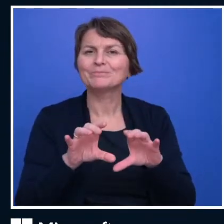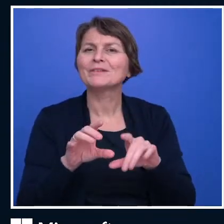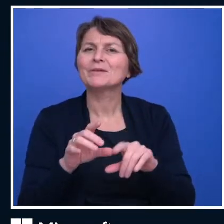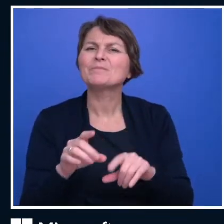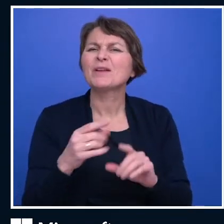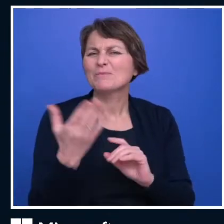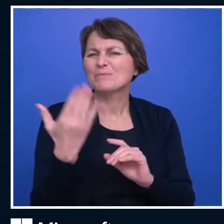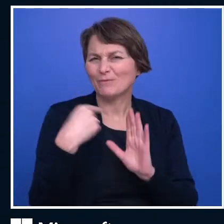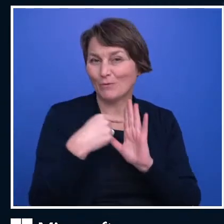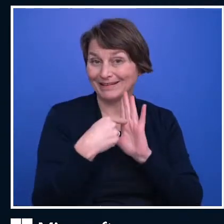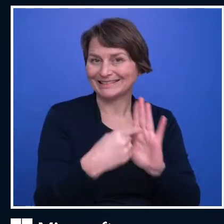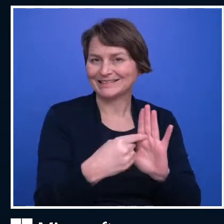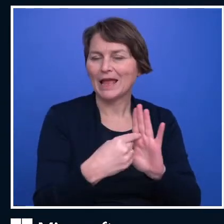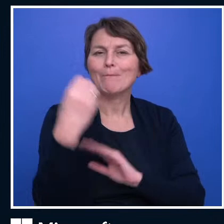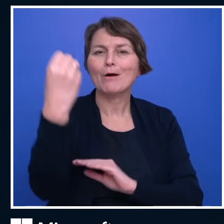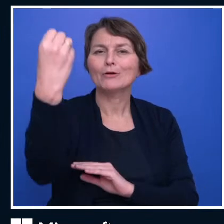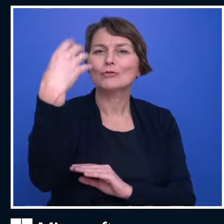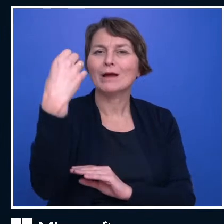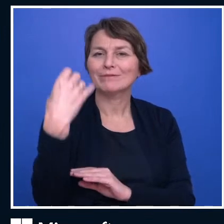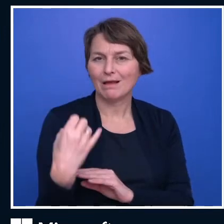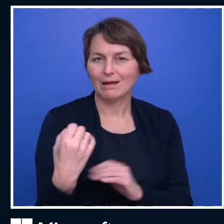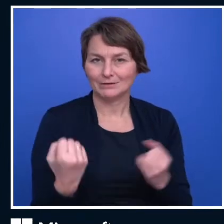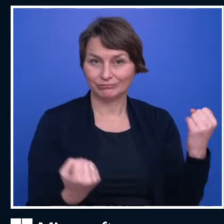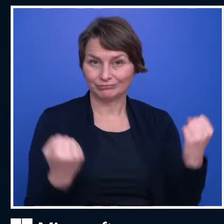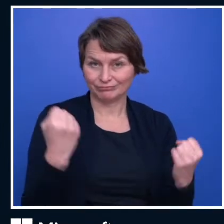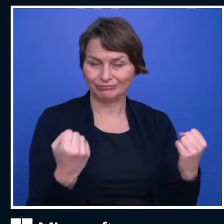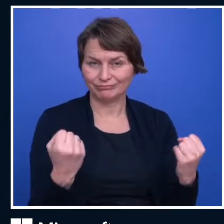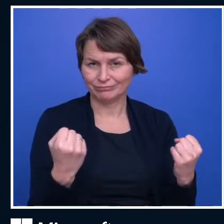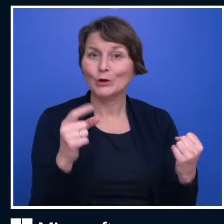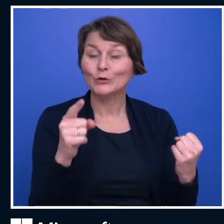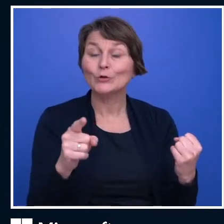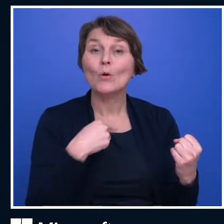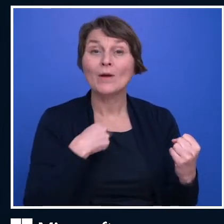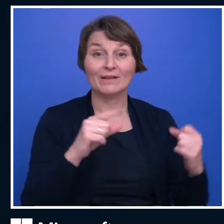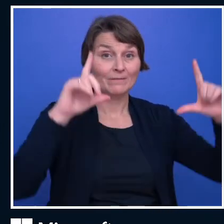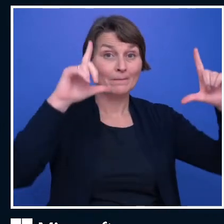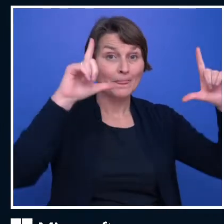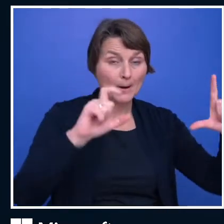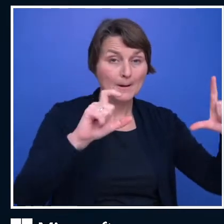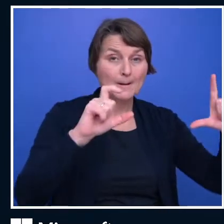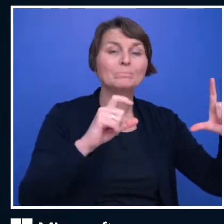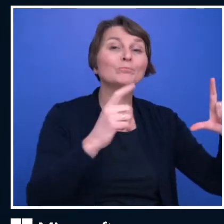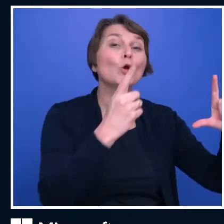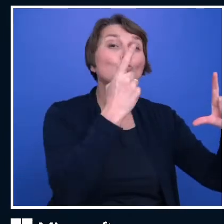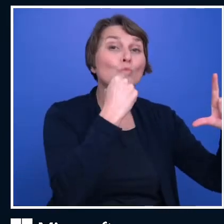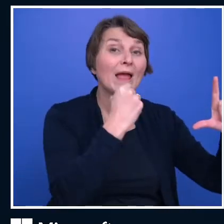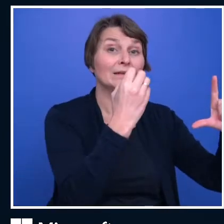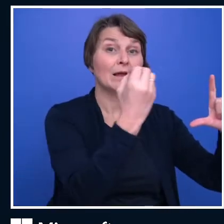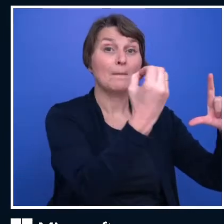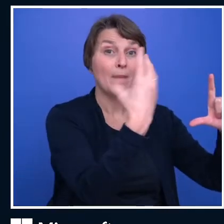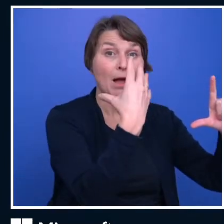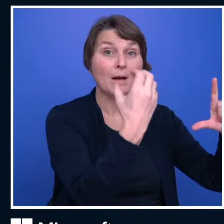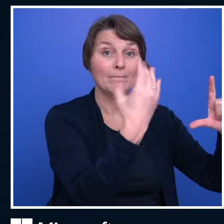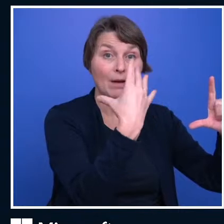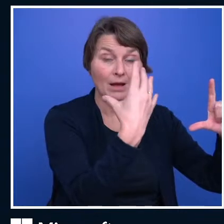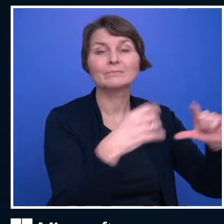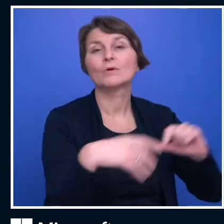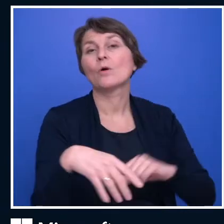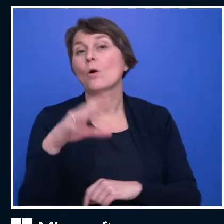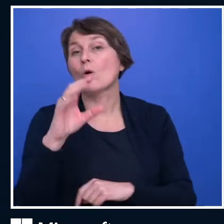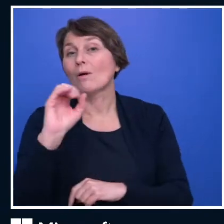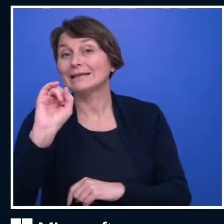that all of the photos tagged with the red light has the color red in it, and likewise for the yellow and green light